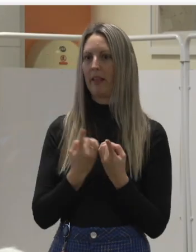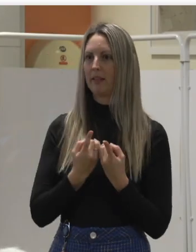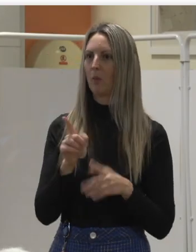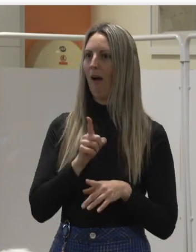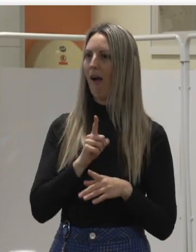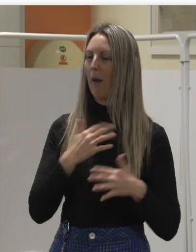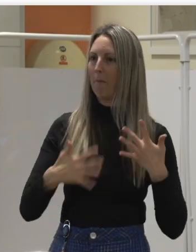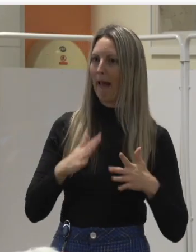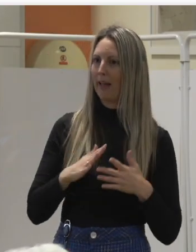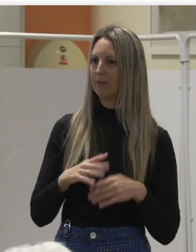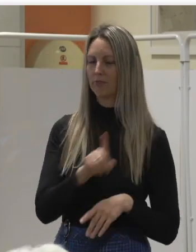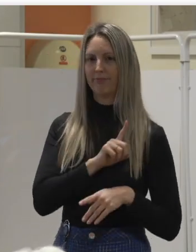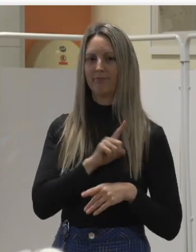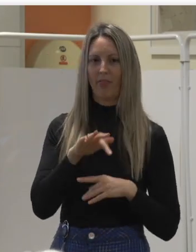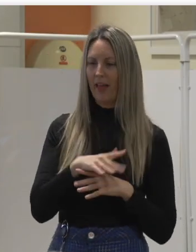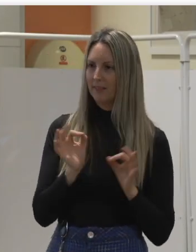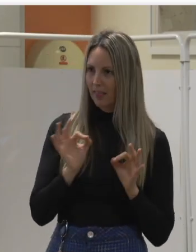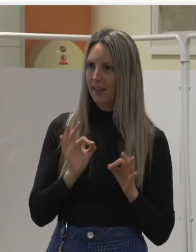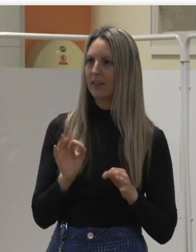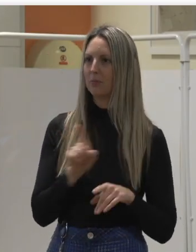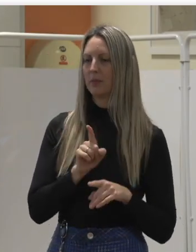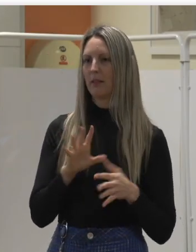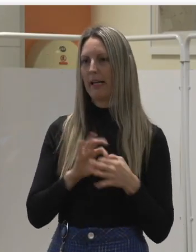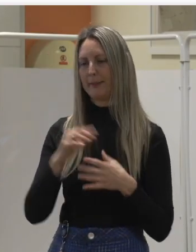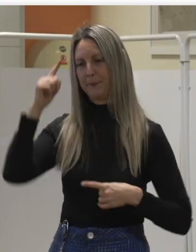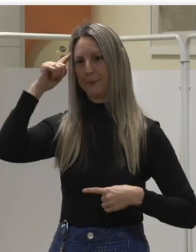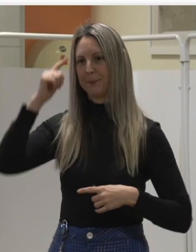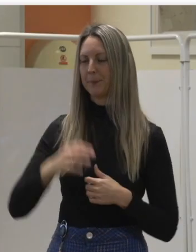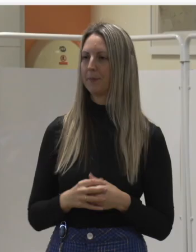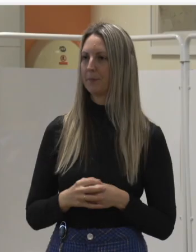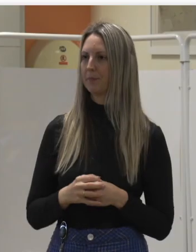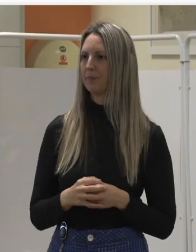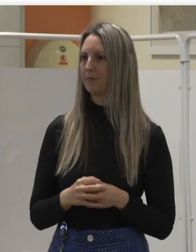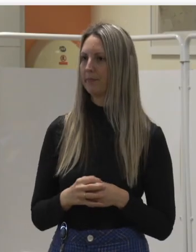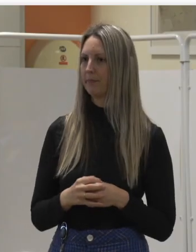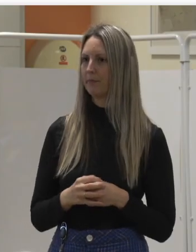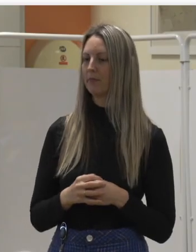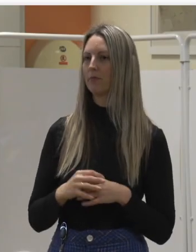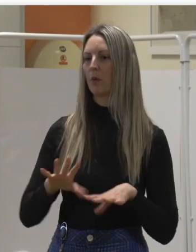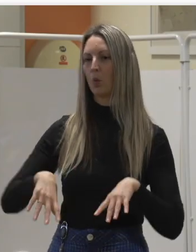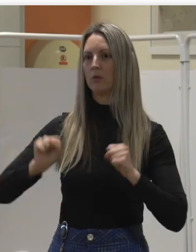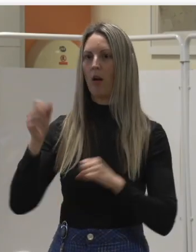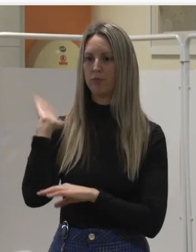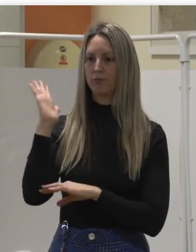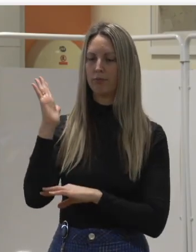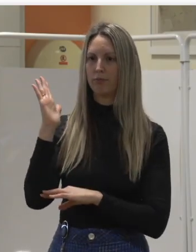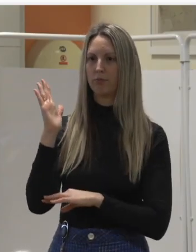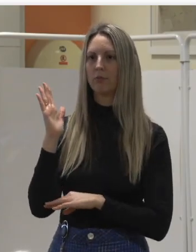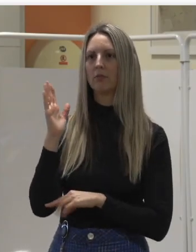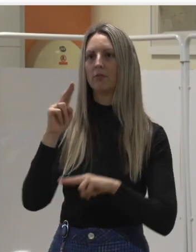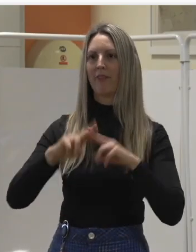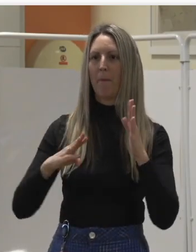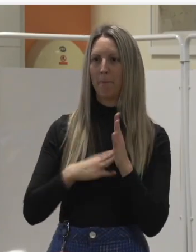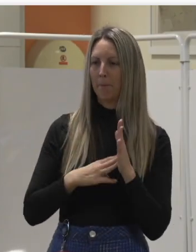the conceptions around it today. So I'll cover it by looking at definition, what all the things which